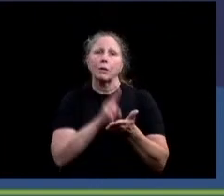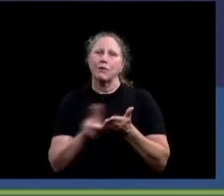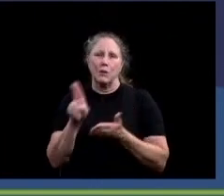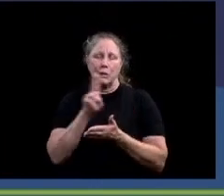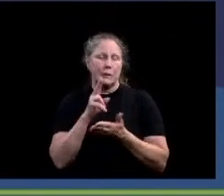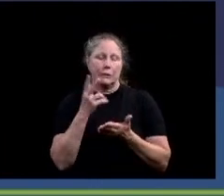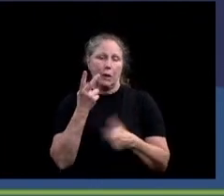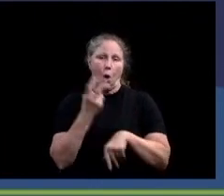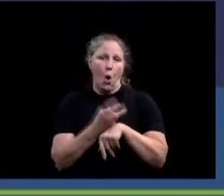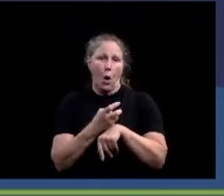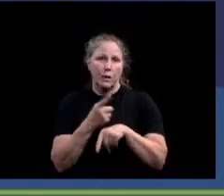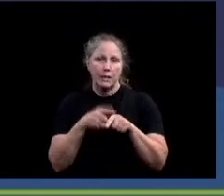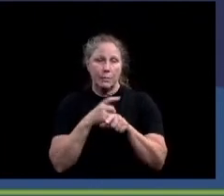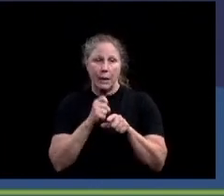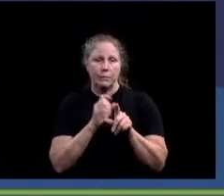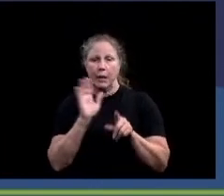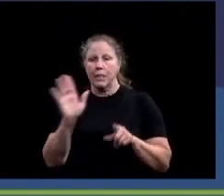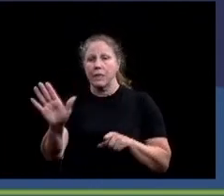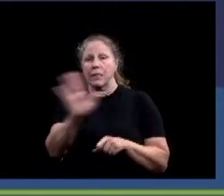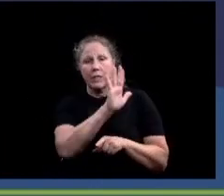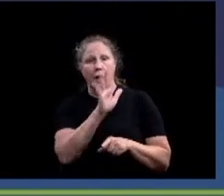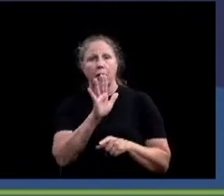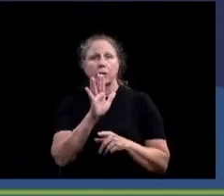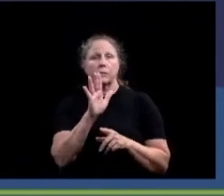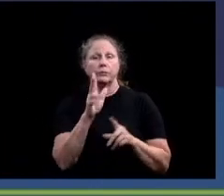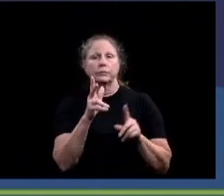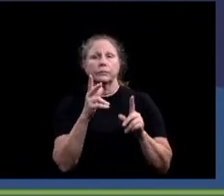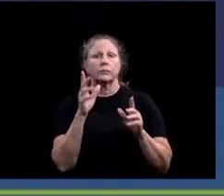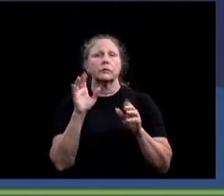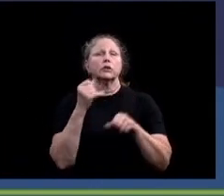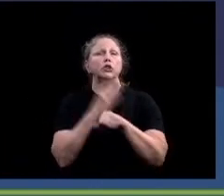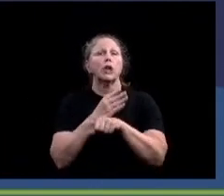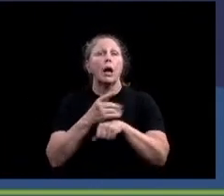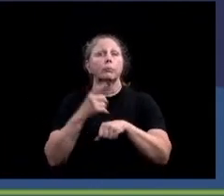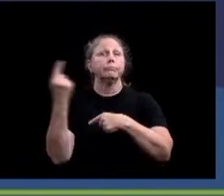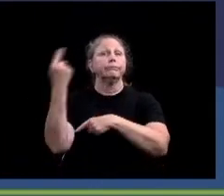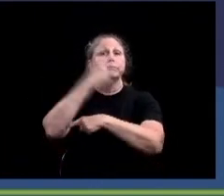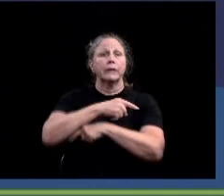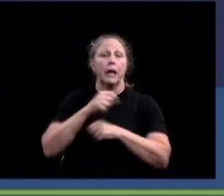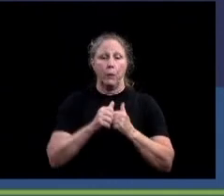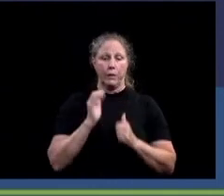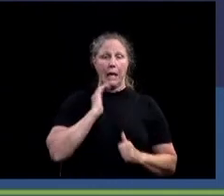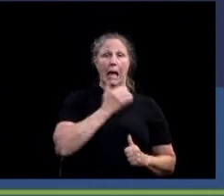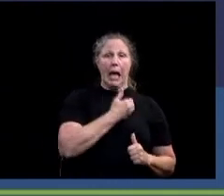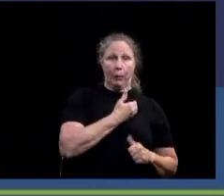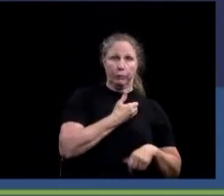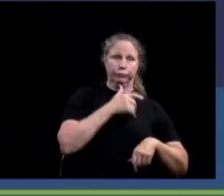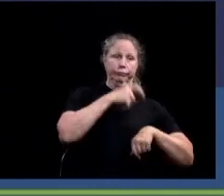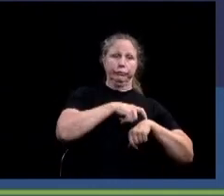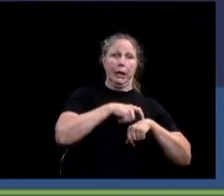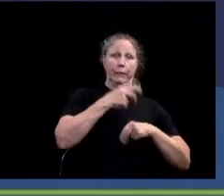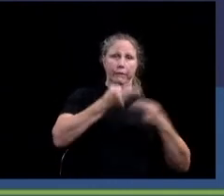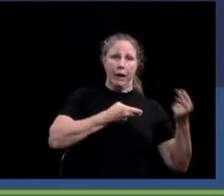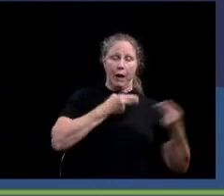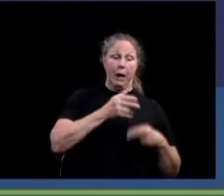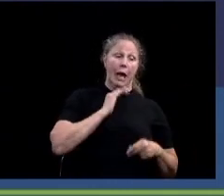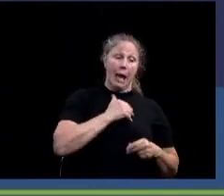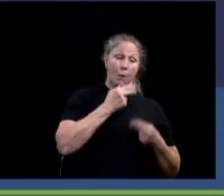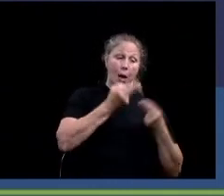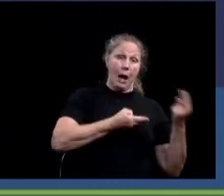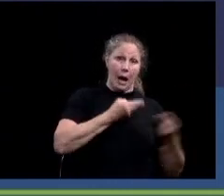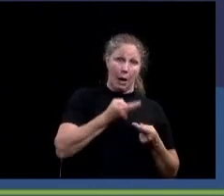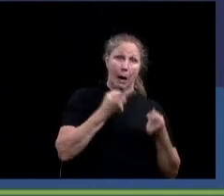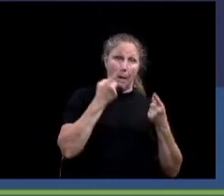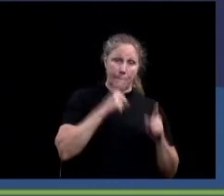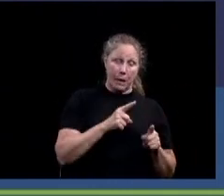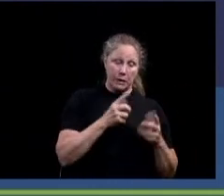recruiting and job fairs with our cycle of hiring. Our cycle of hiring has to fit with the MCC